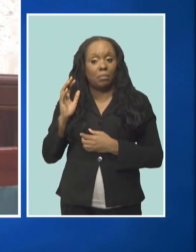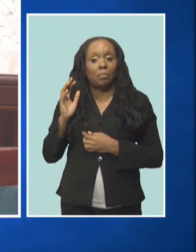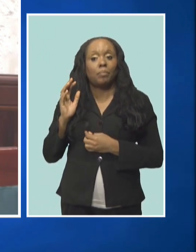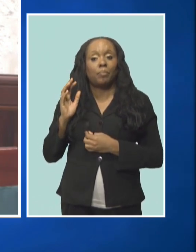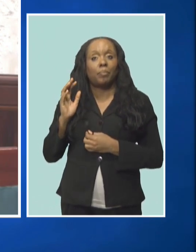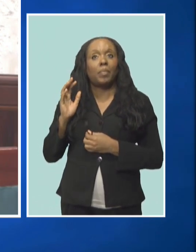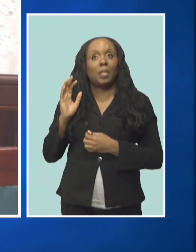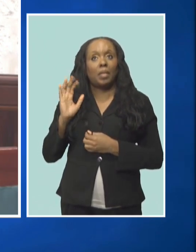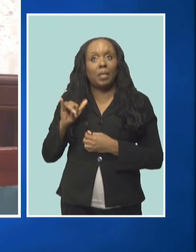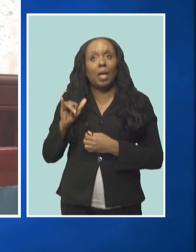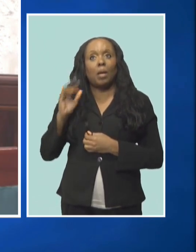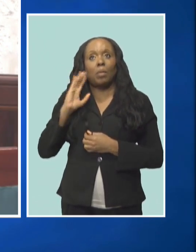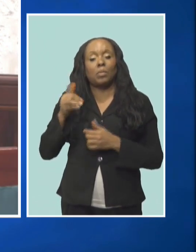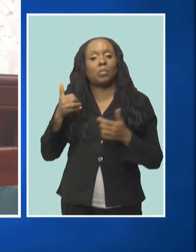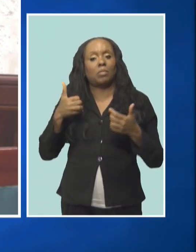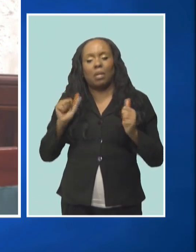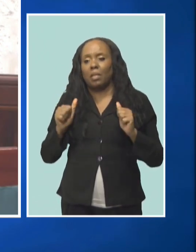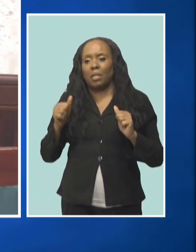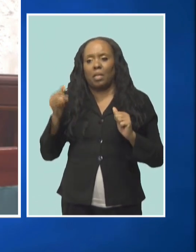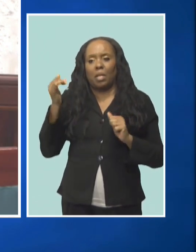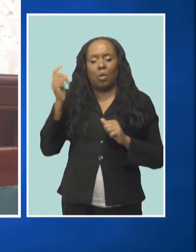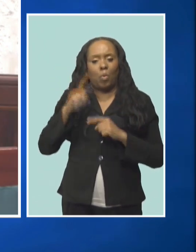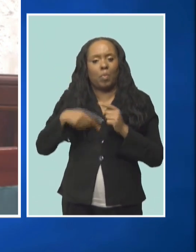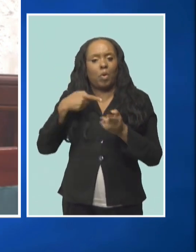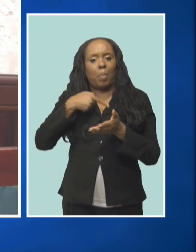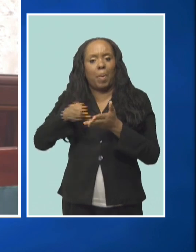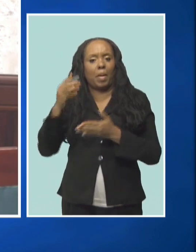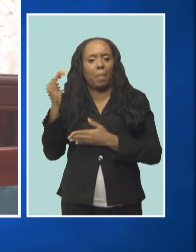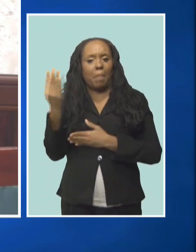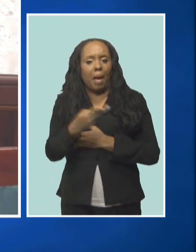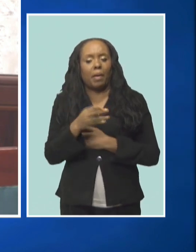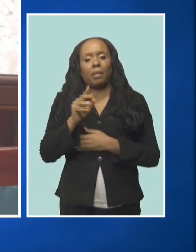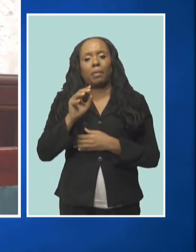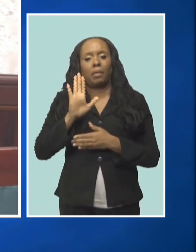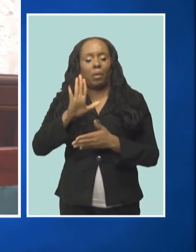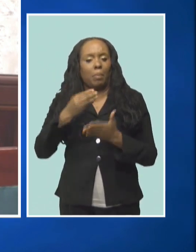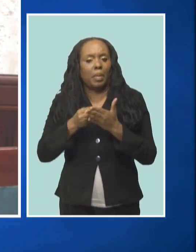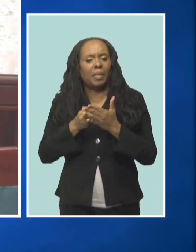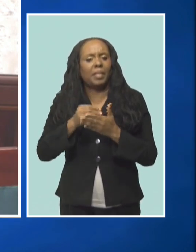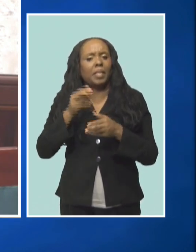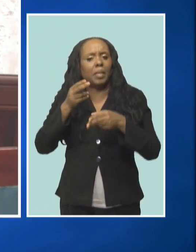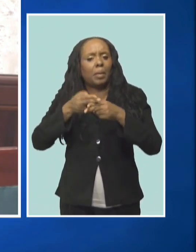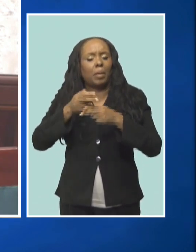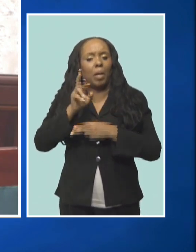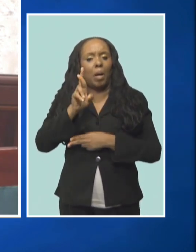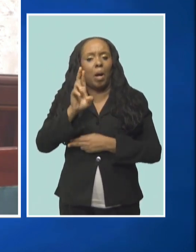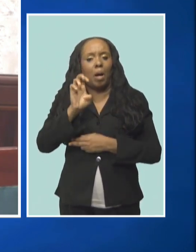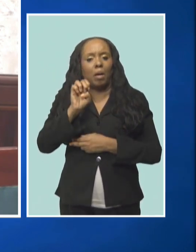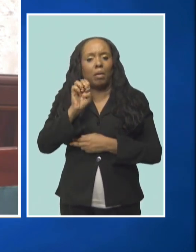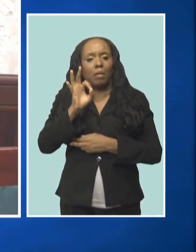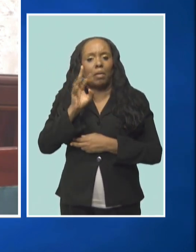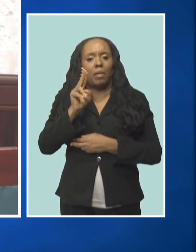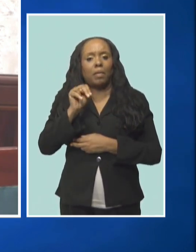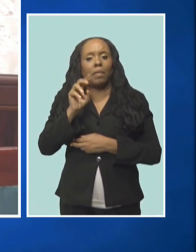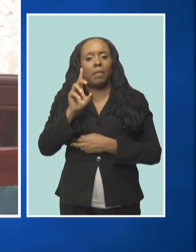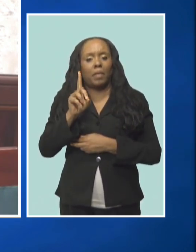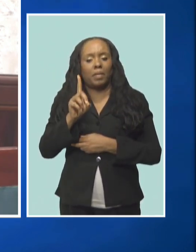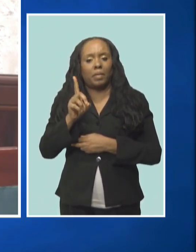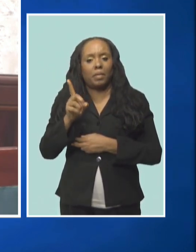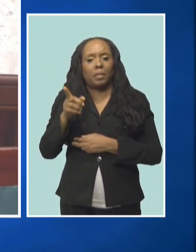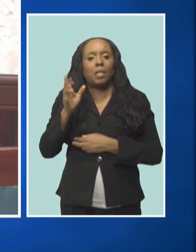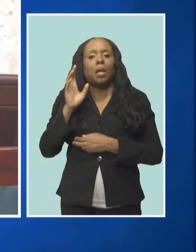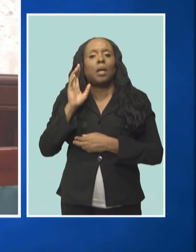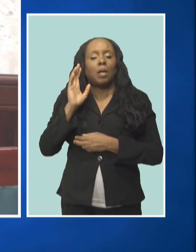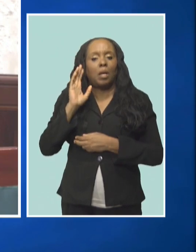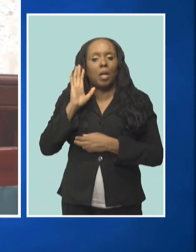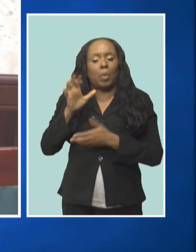tax refund. So we're trying to make sure that the system is as efficient as possible and therefore just permit the process to